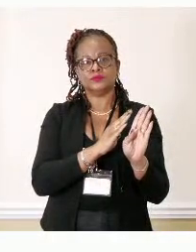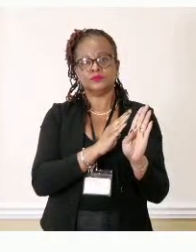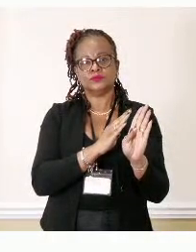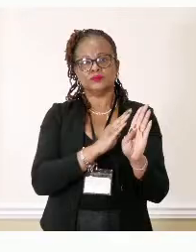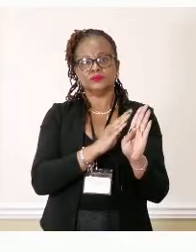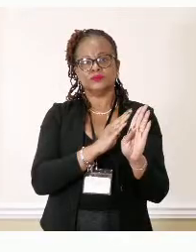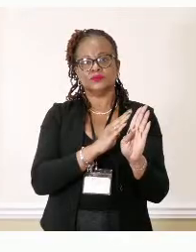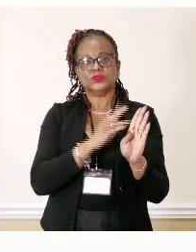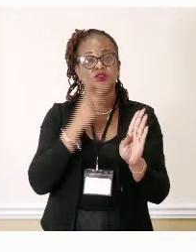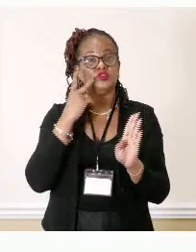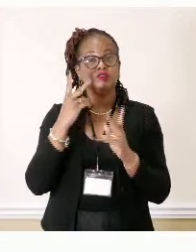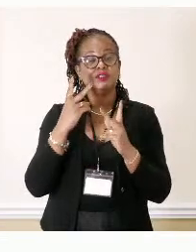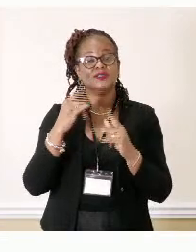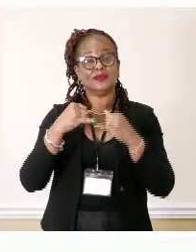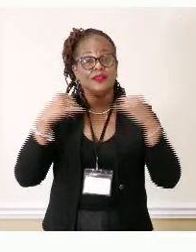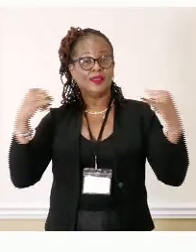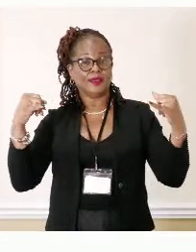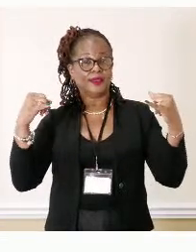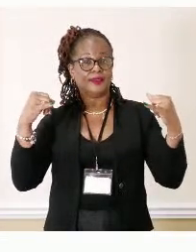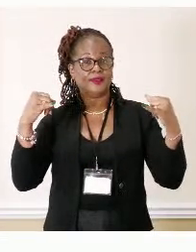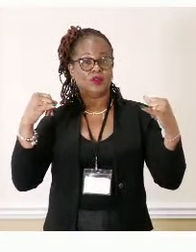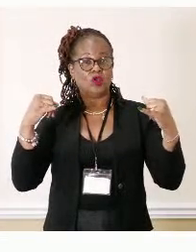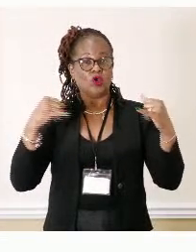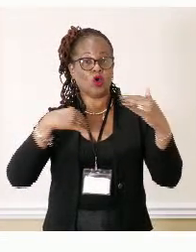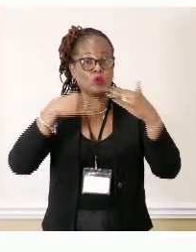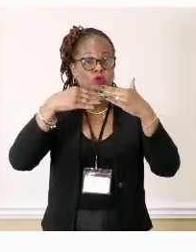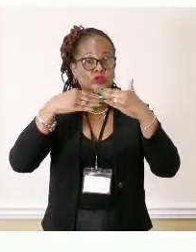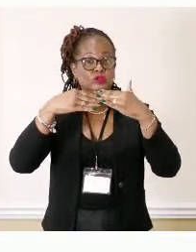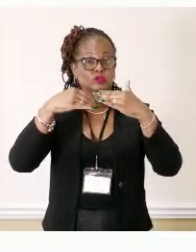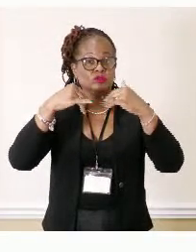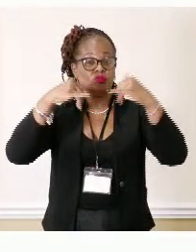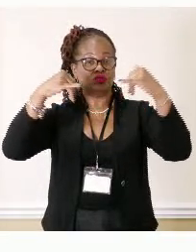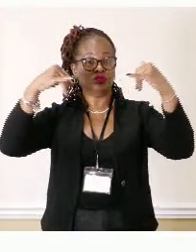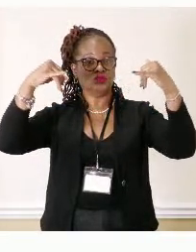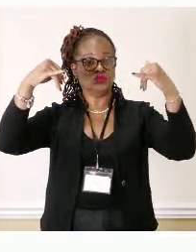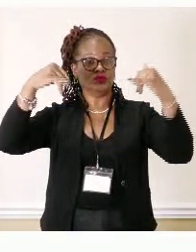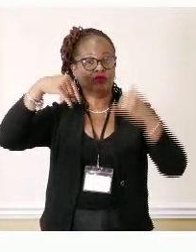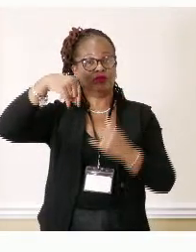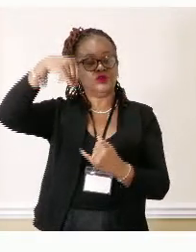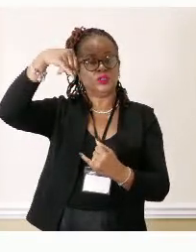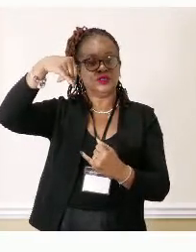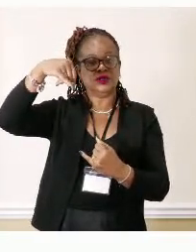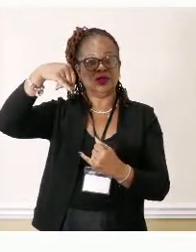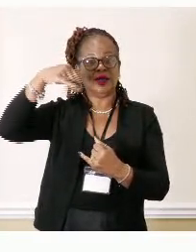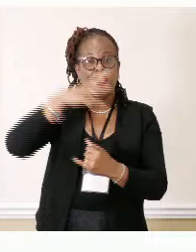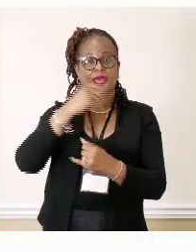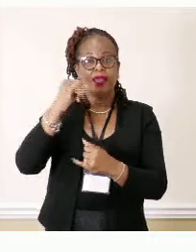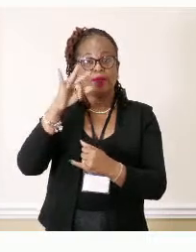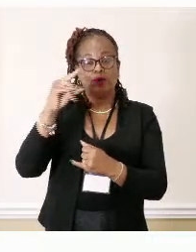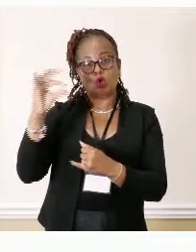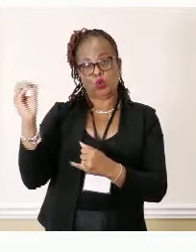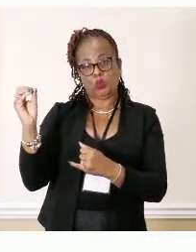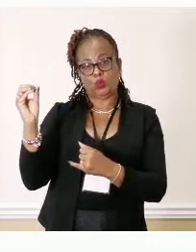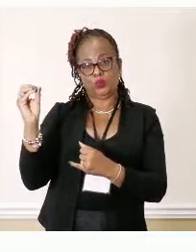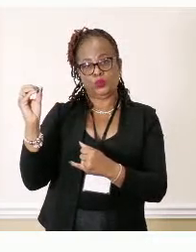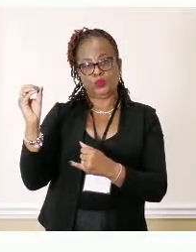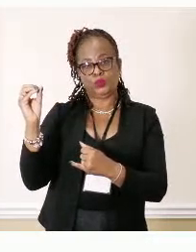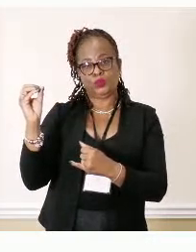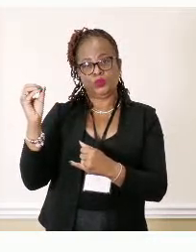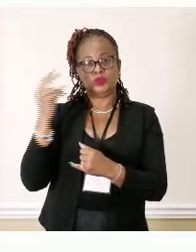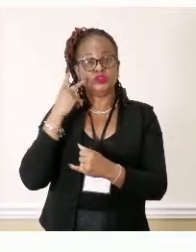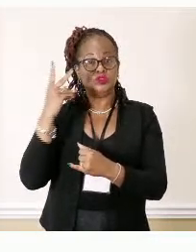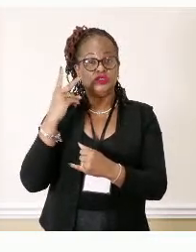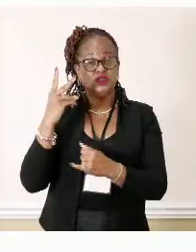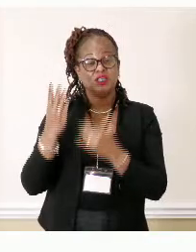And you see that line going almost up vertically. And Abaco. And you see